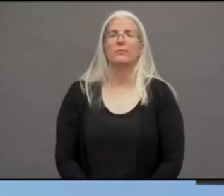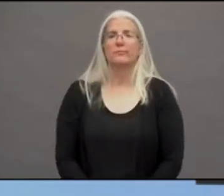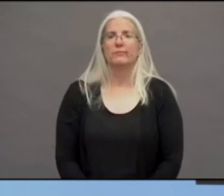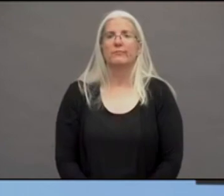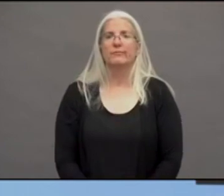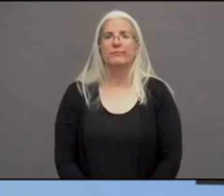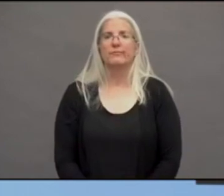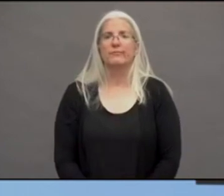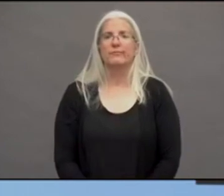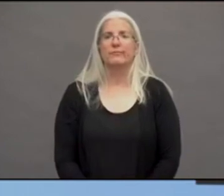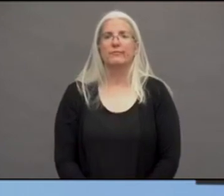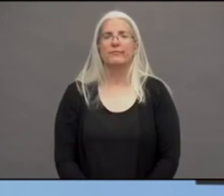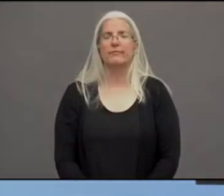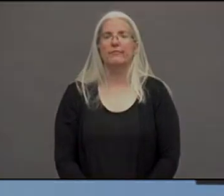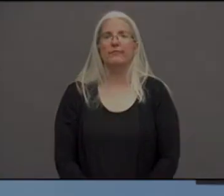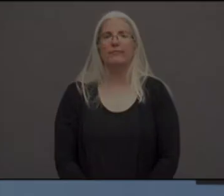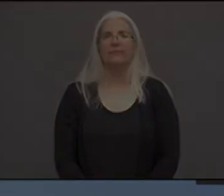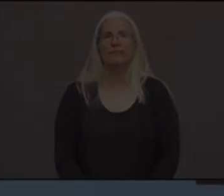time.